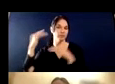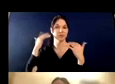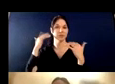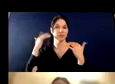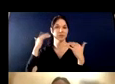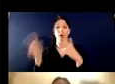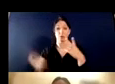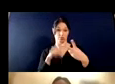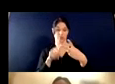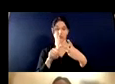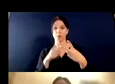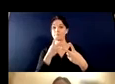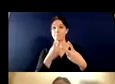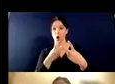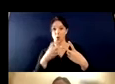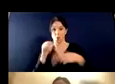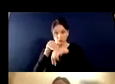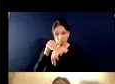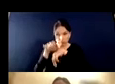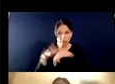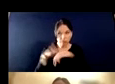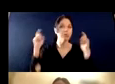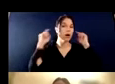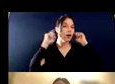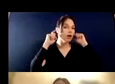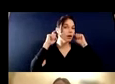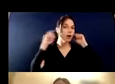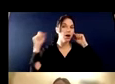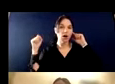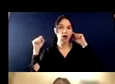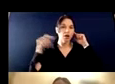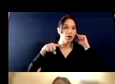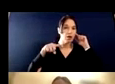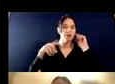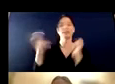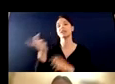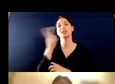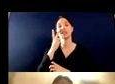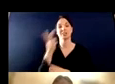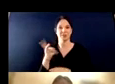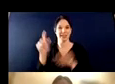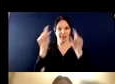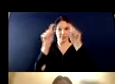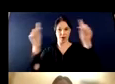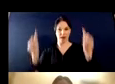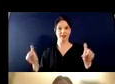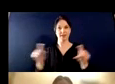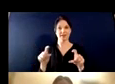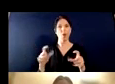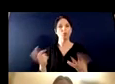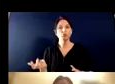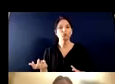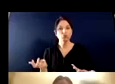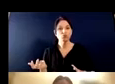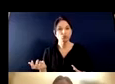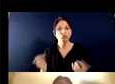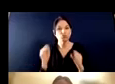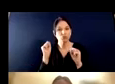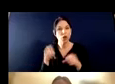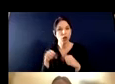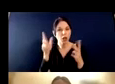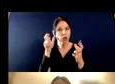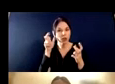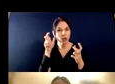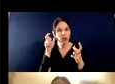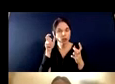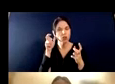conduction. These left and right brackets here show us that they are able to still hear sound at a much softer level